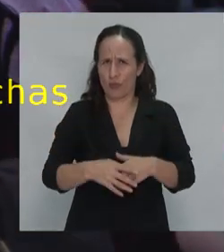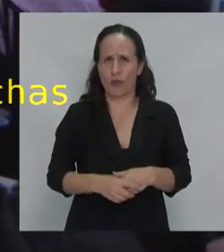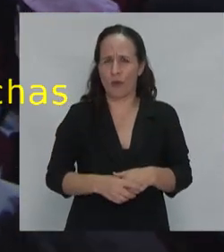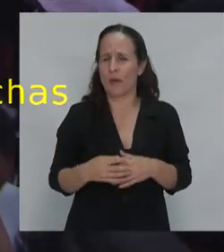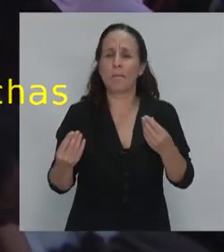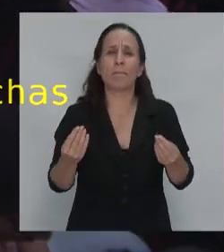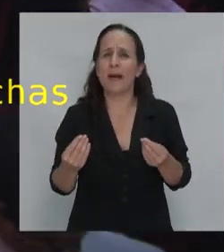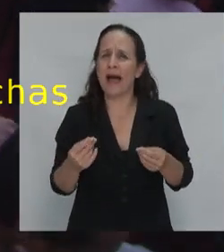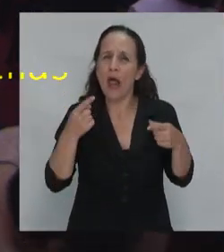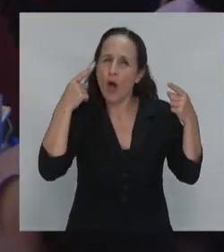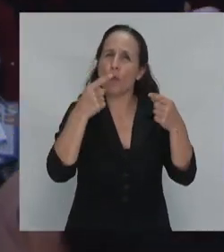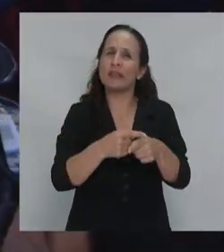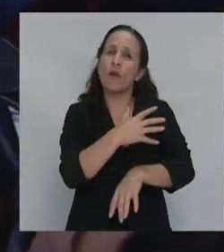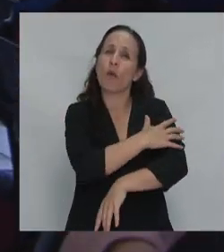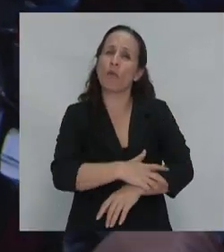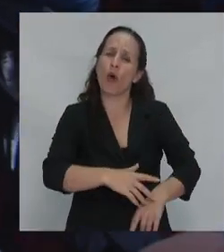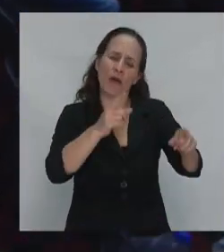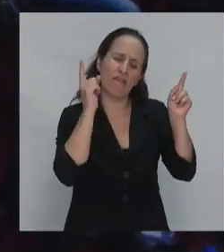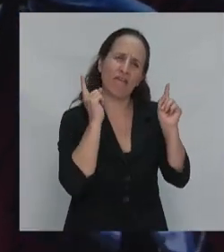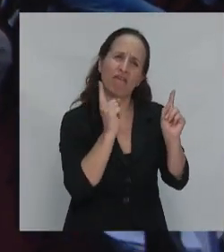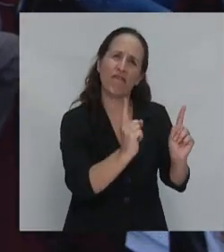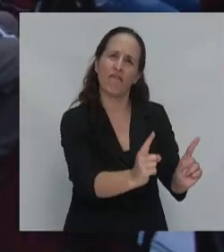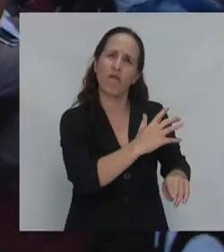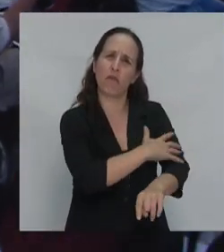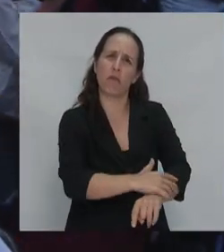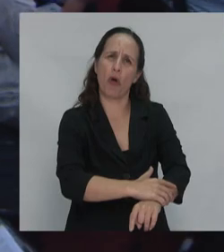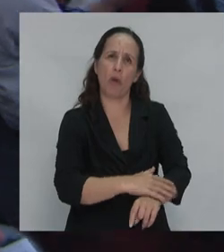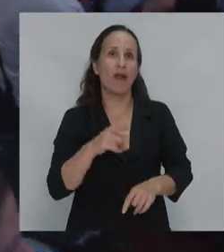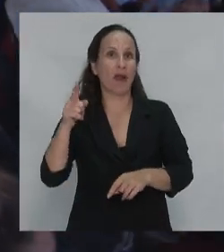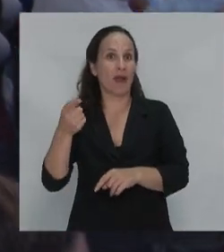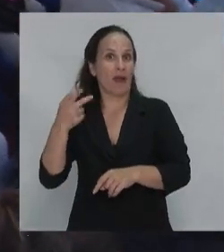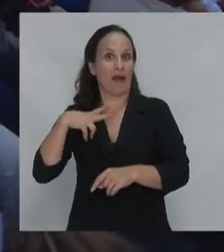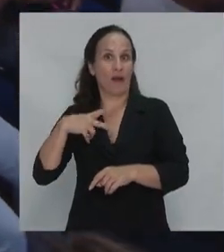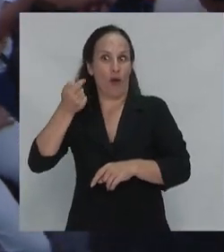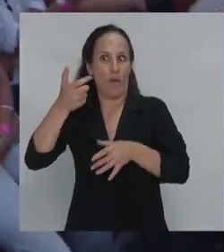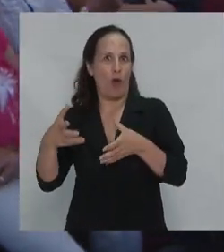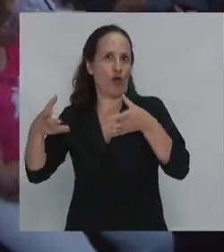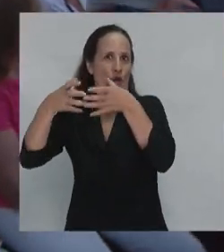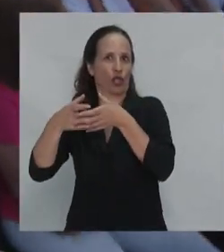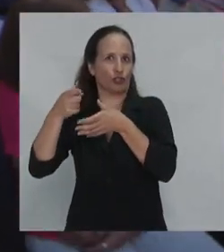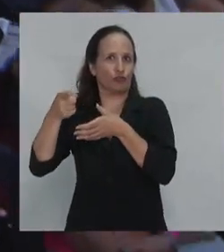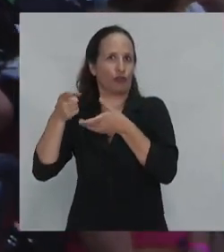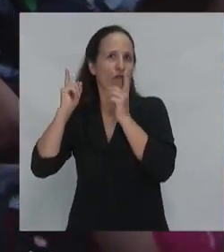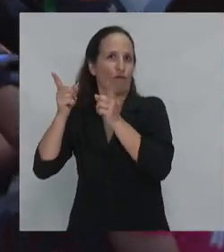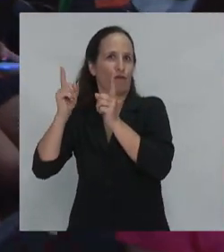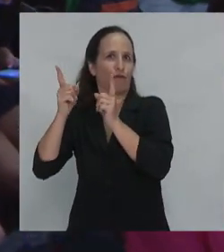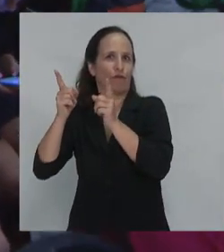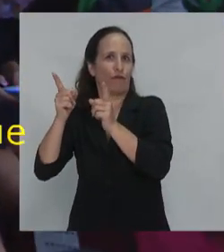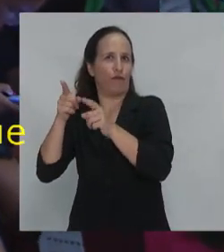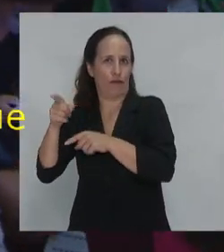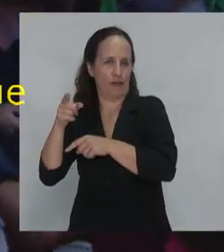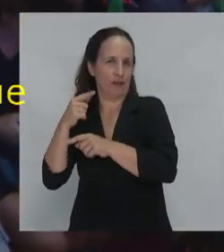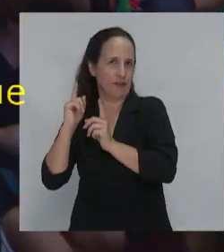few owners of capital and technology to run away. I won't even go in the question of technology and these